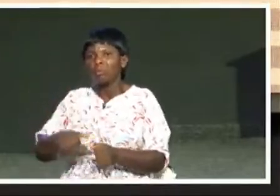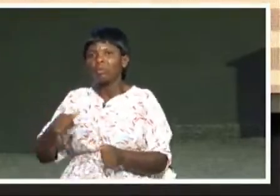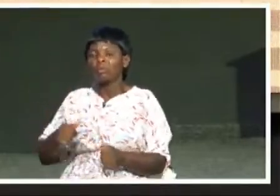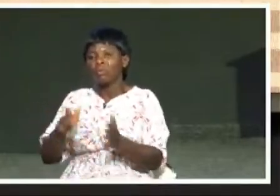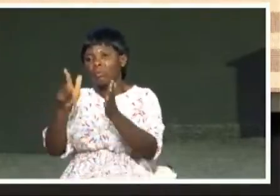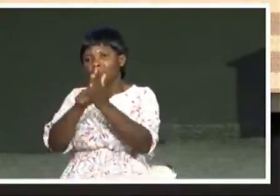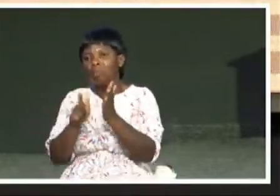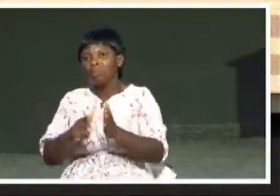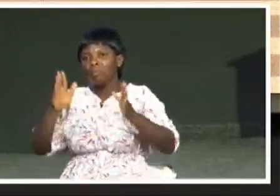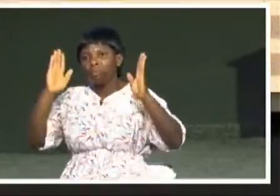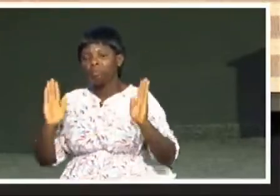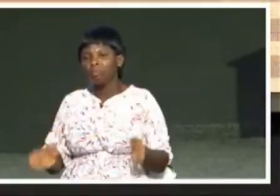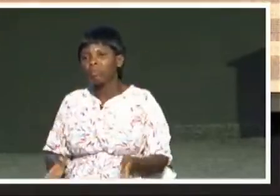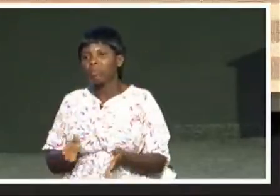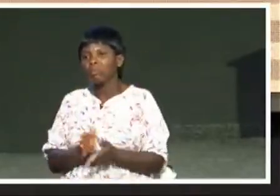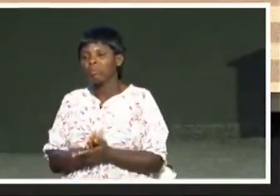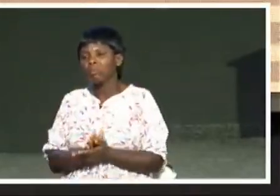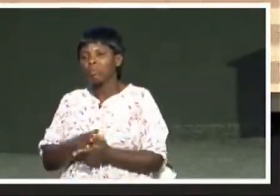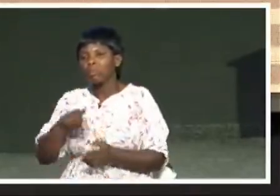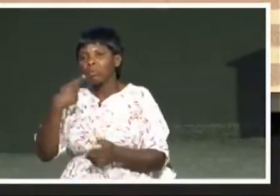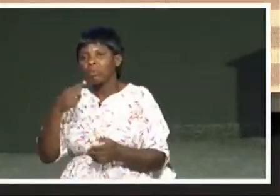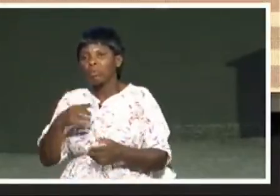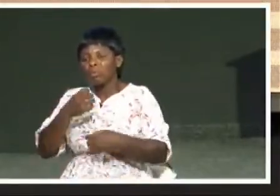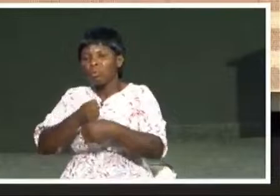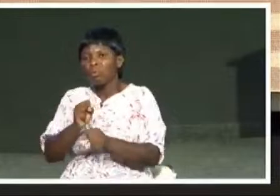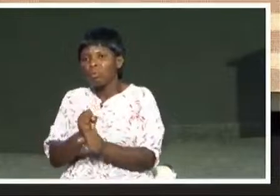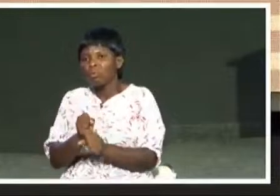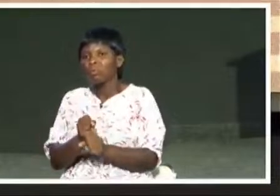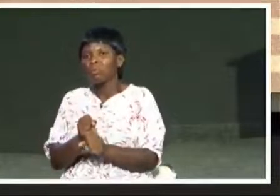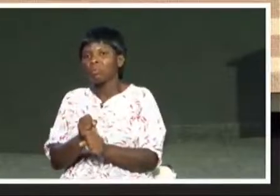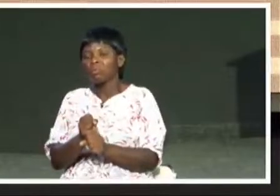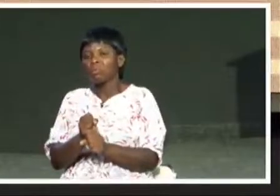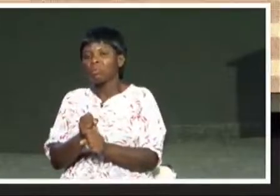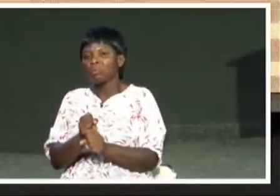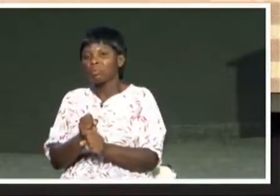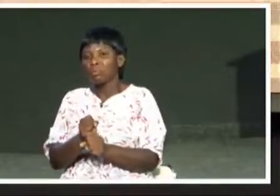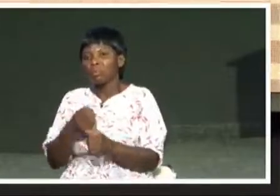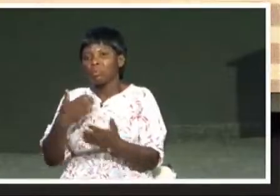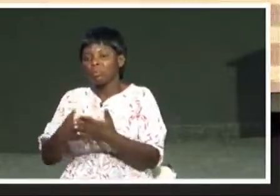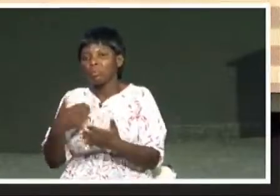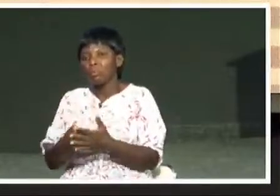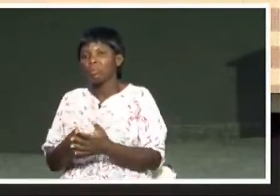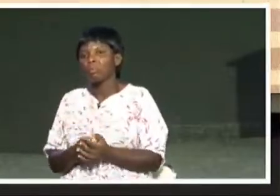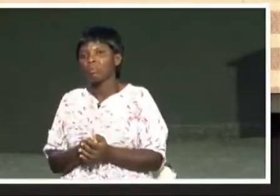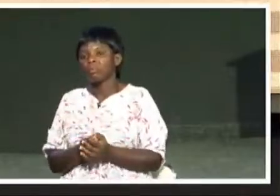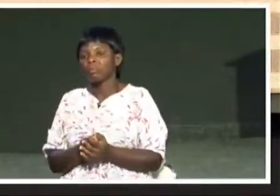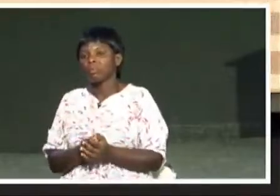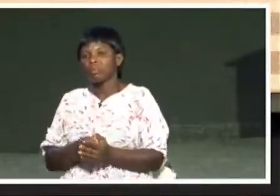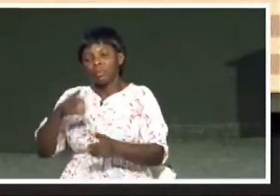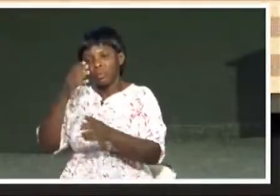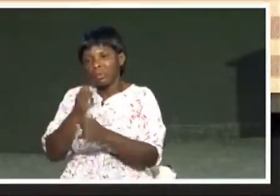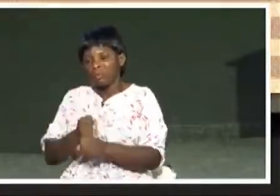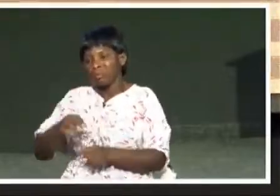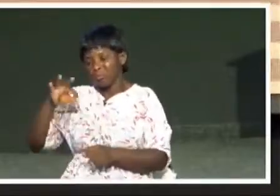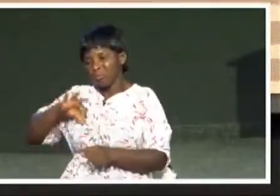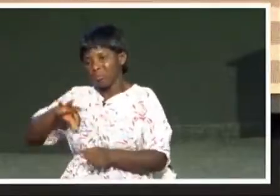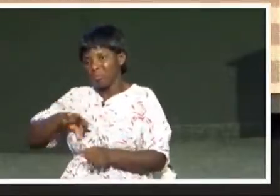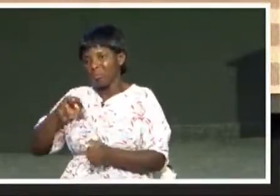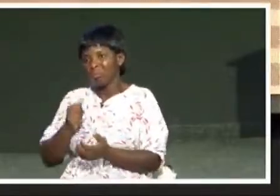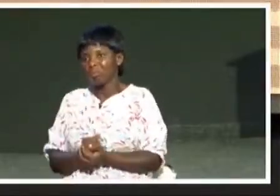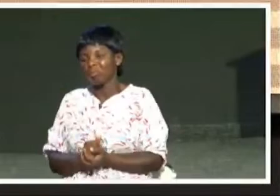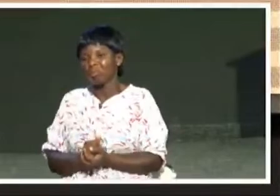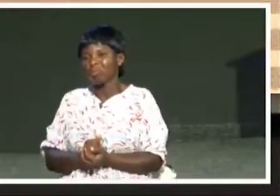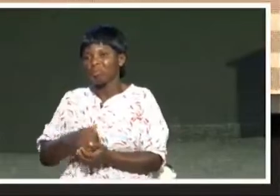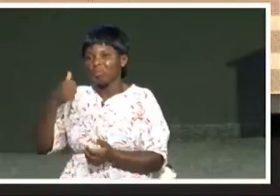$10,000 a month. Just by learning how to dance and dancing in the casinos, she quadrupled her